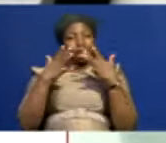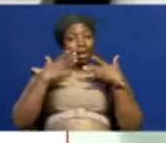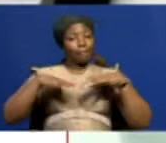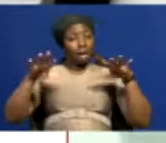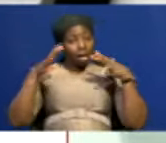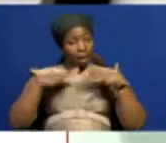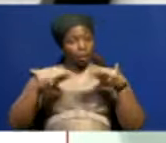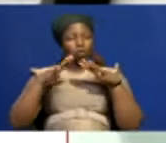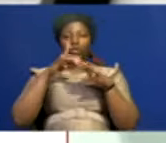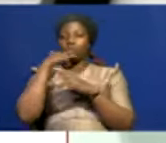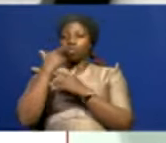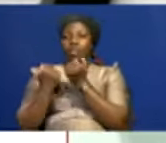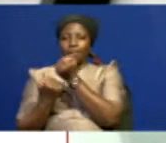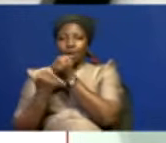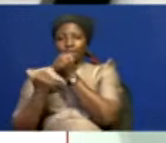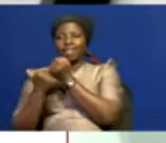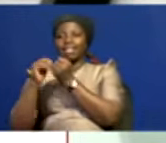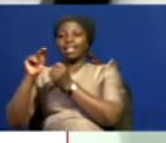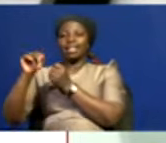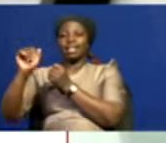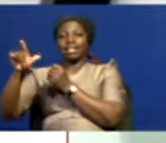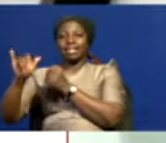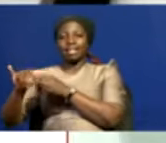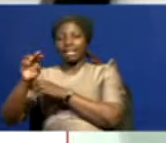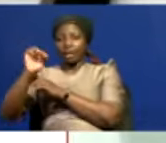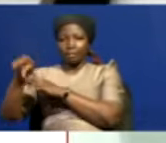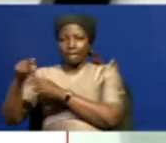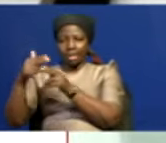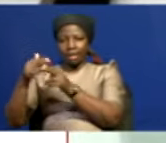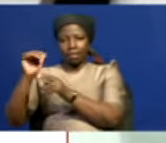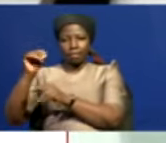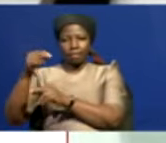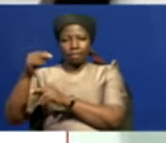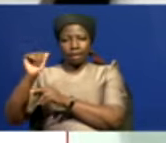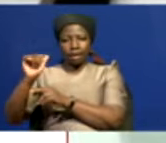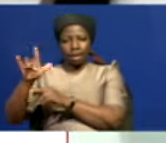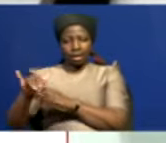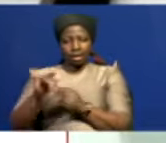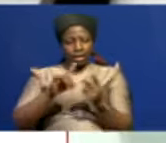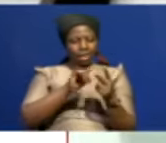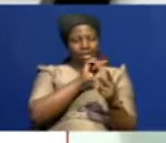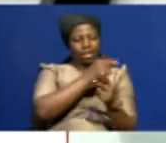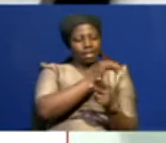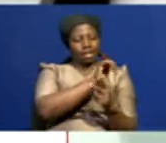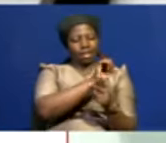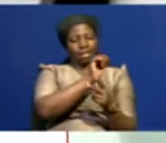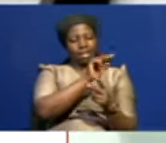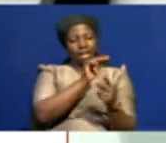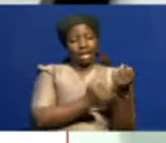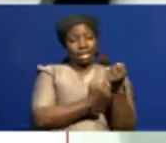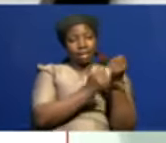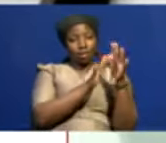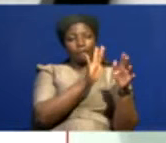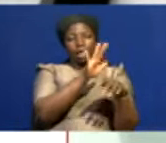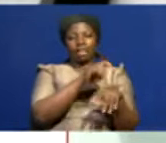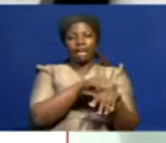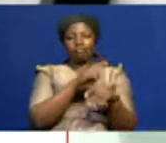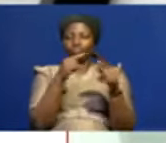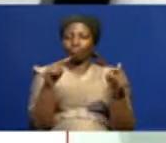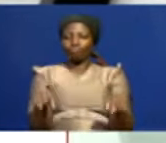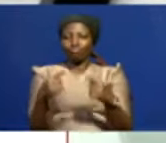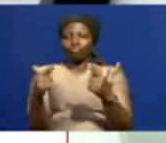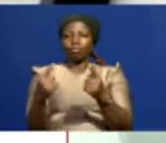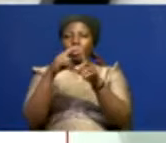and EALA MP Hassan Omar after they clashed during a UDA Mombasa delegates meeting at the Government Training Institute